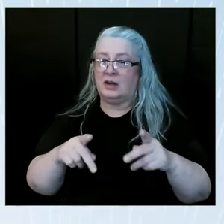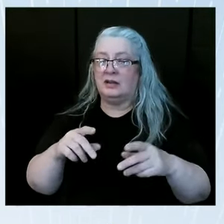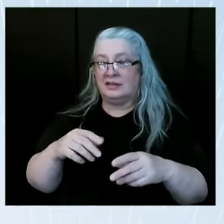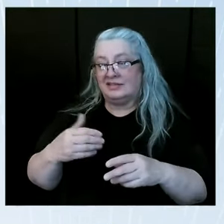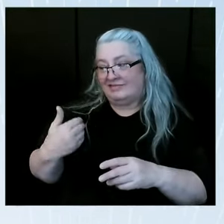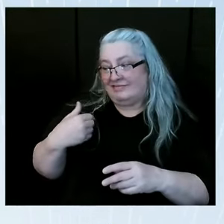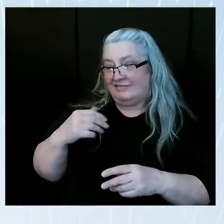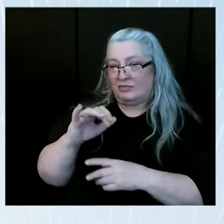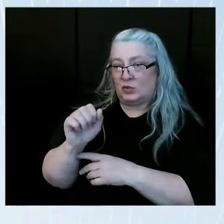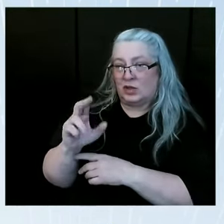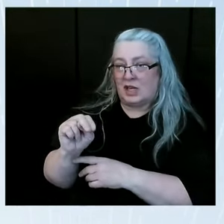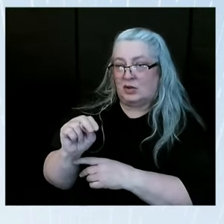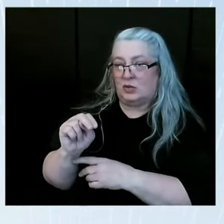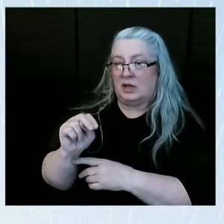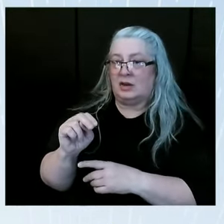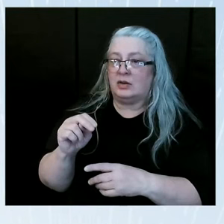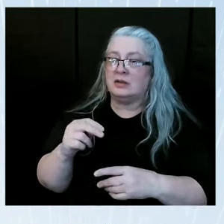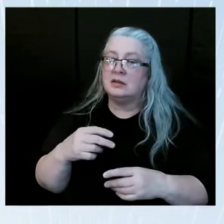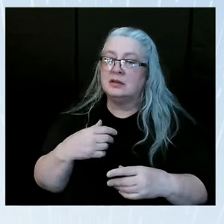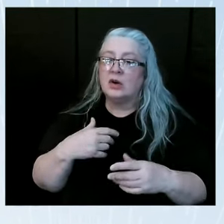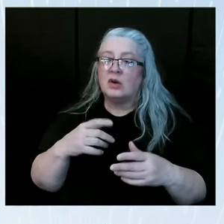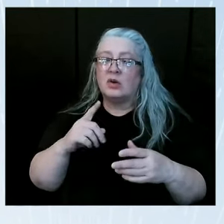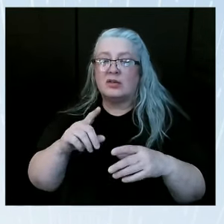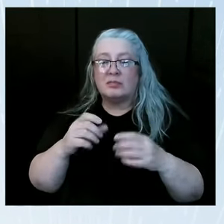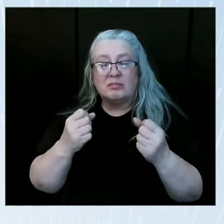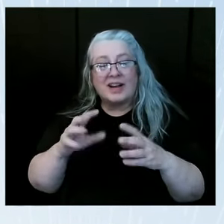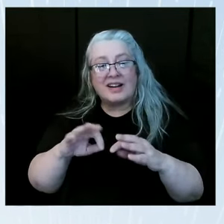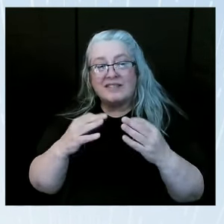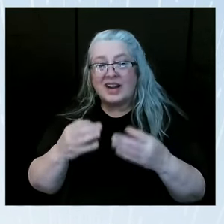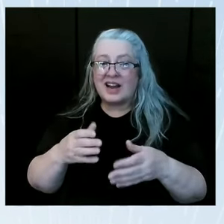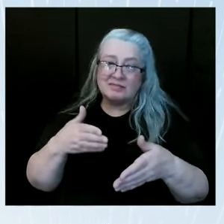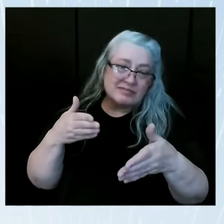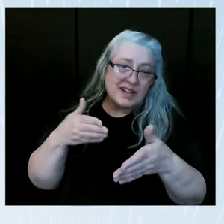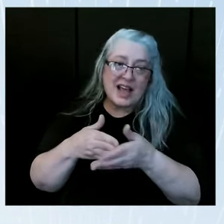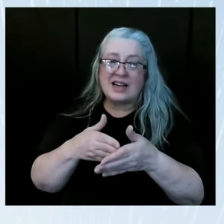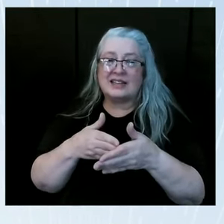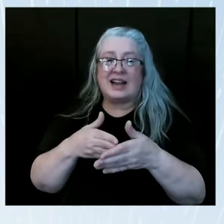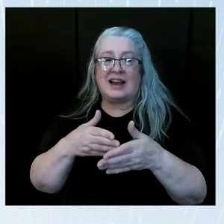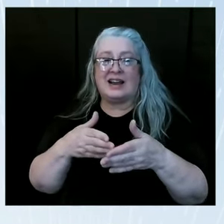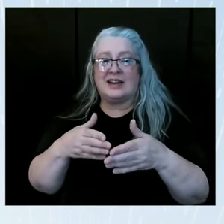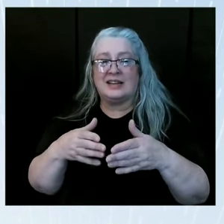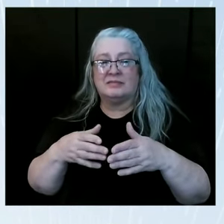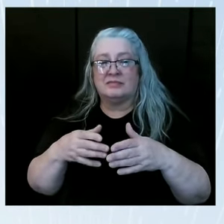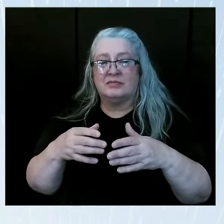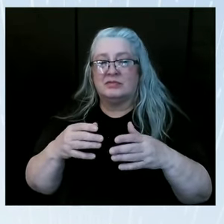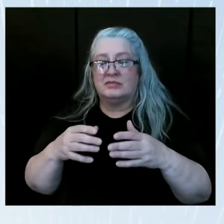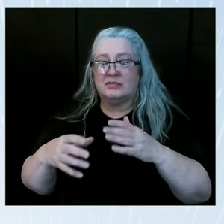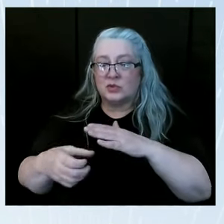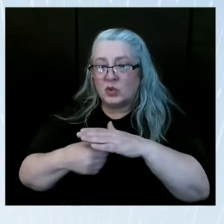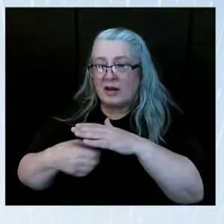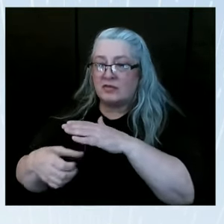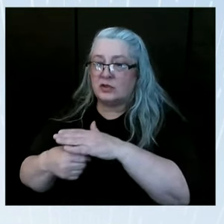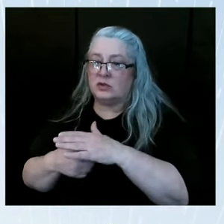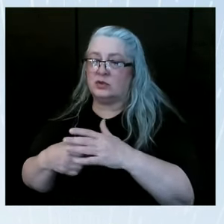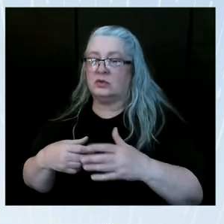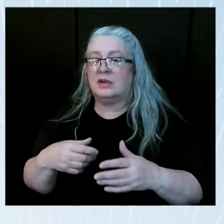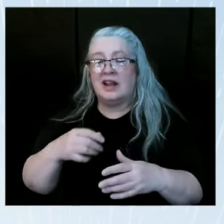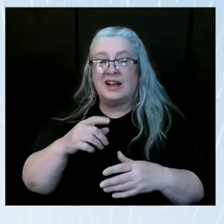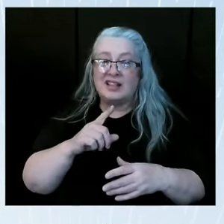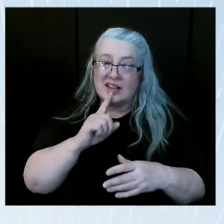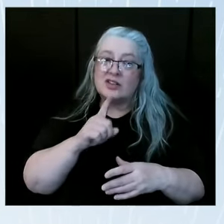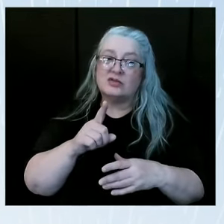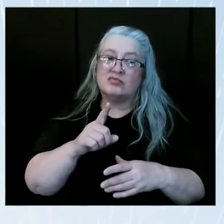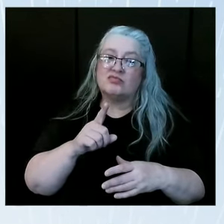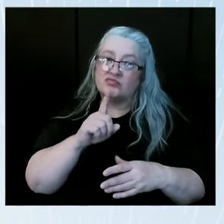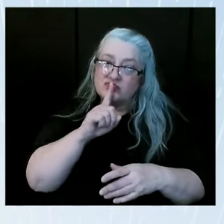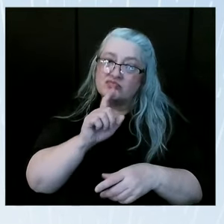heard from those with real lived experiences. And then information about all of those webinars from the last several years is available on the